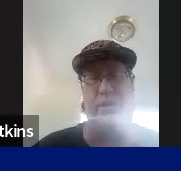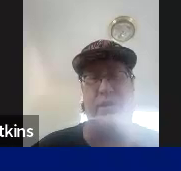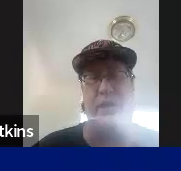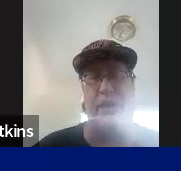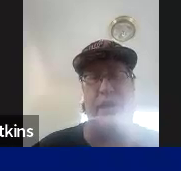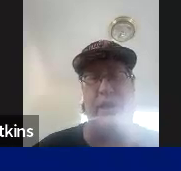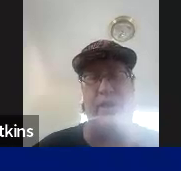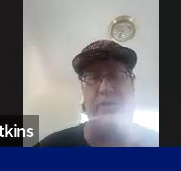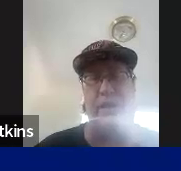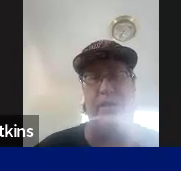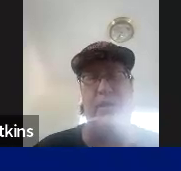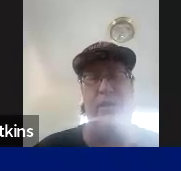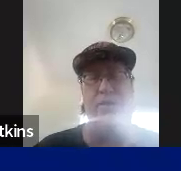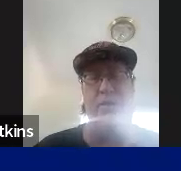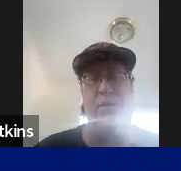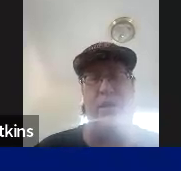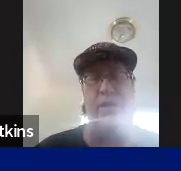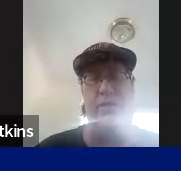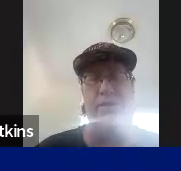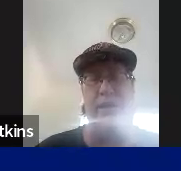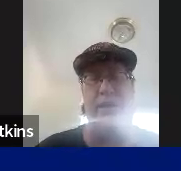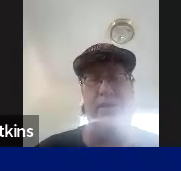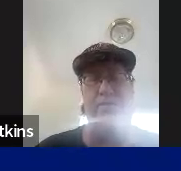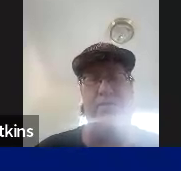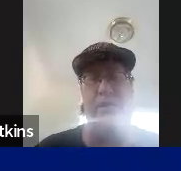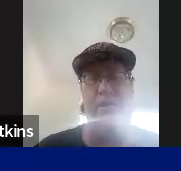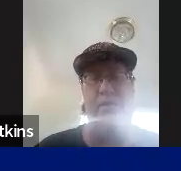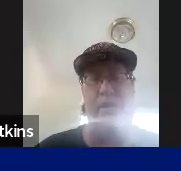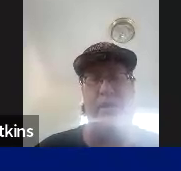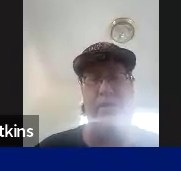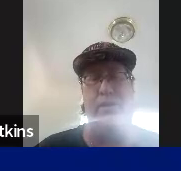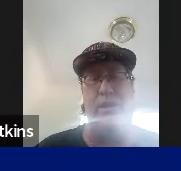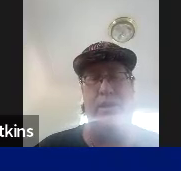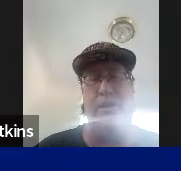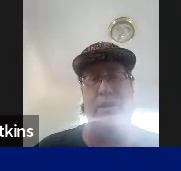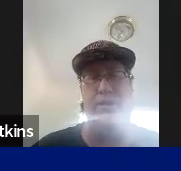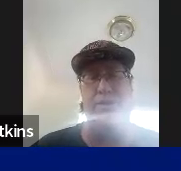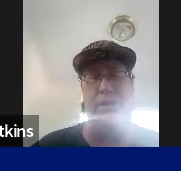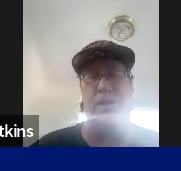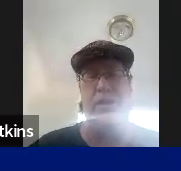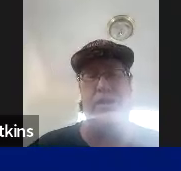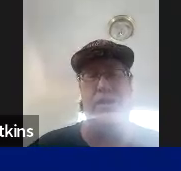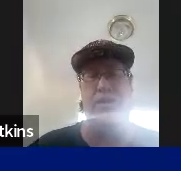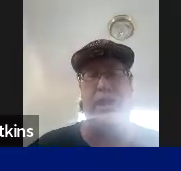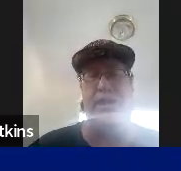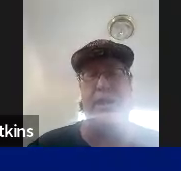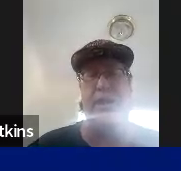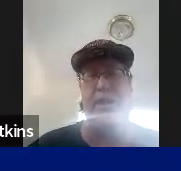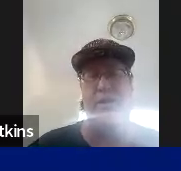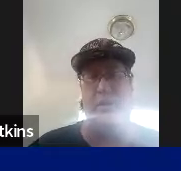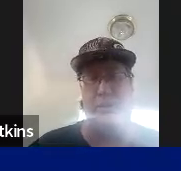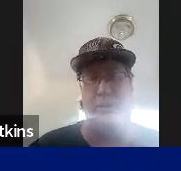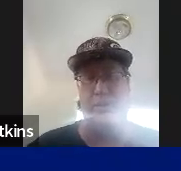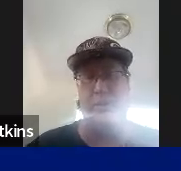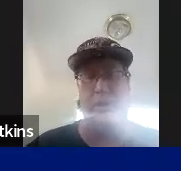updates with the 988 update. So I understand that there is a new